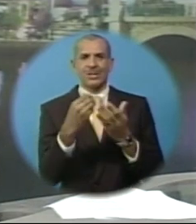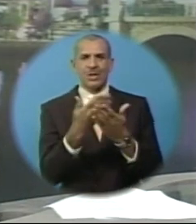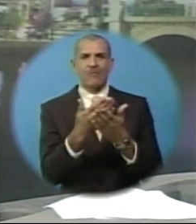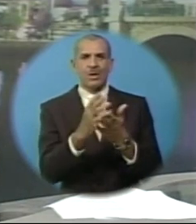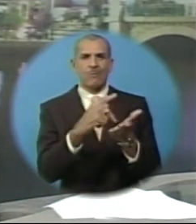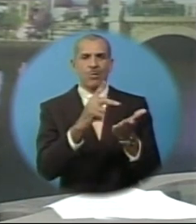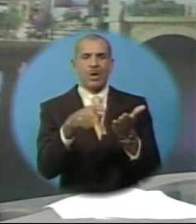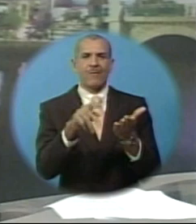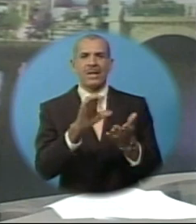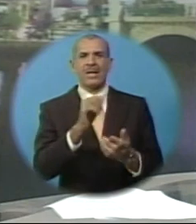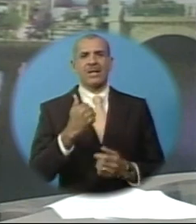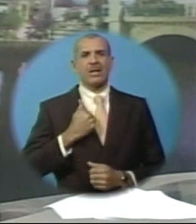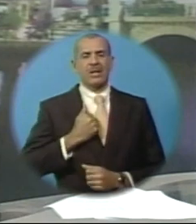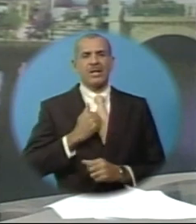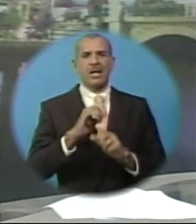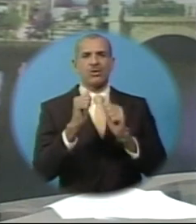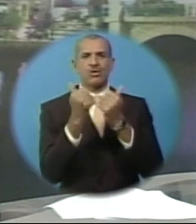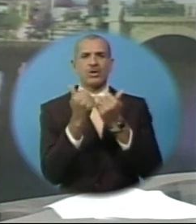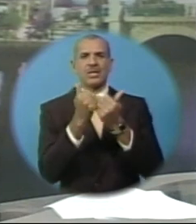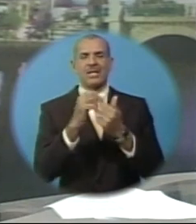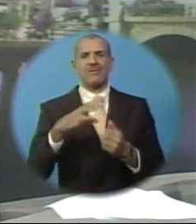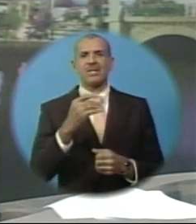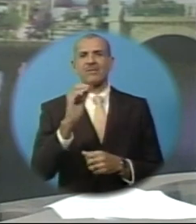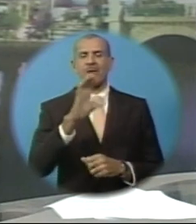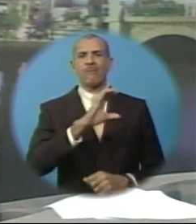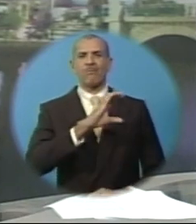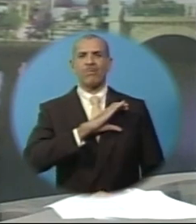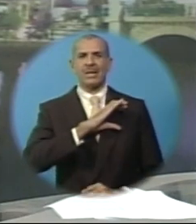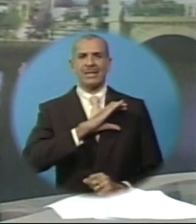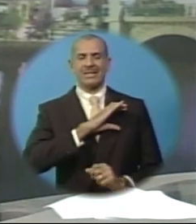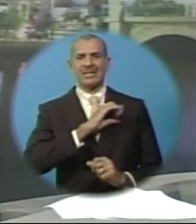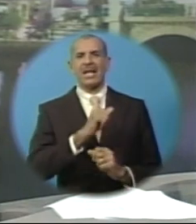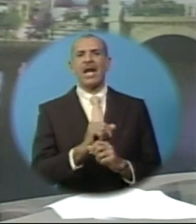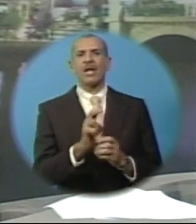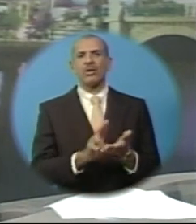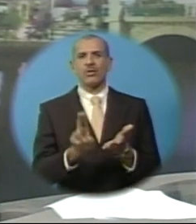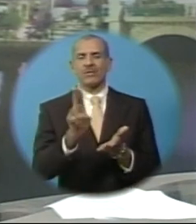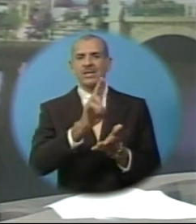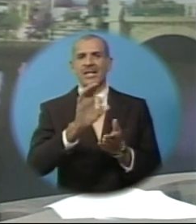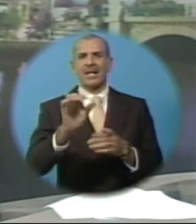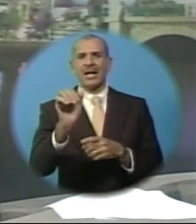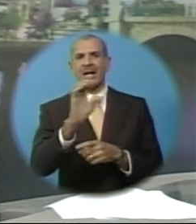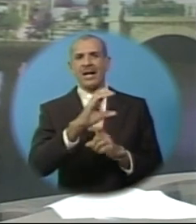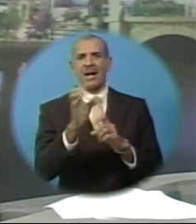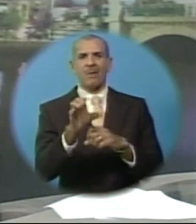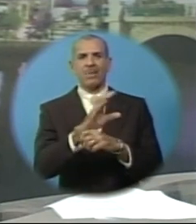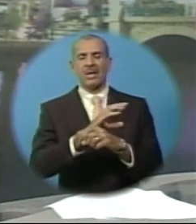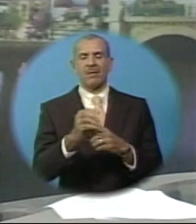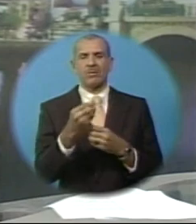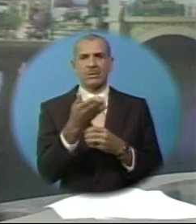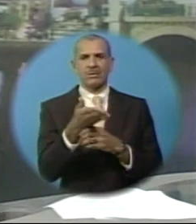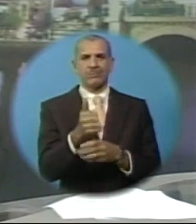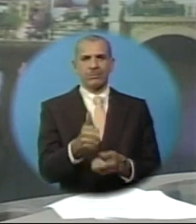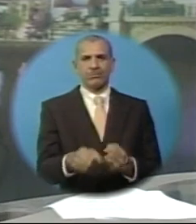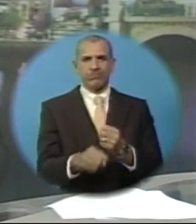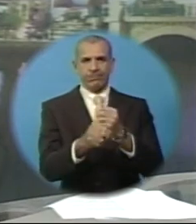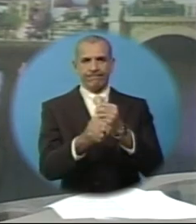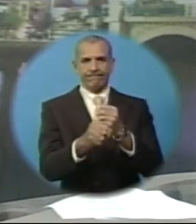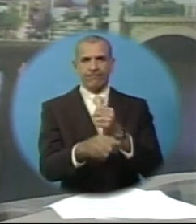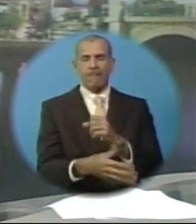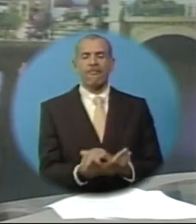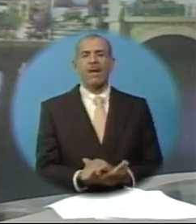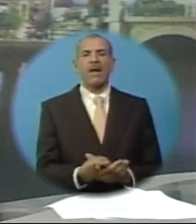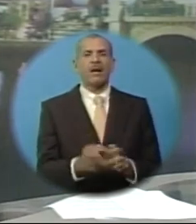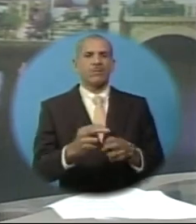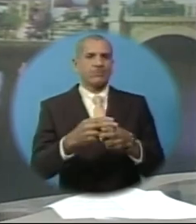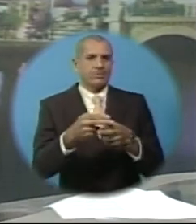by the Canadian Association of Chiefs of Police when the University of the Caribbean reached out to them. Okay, we'll take a